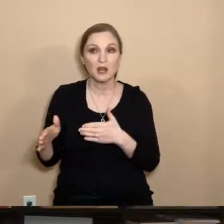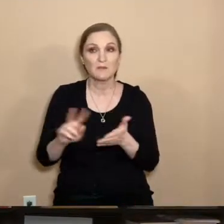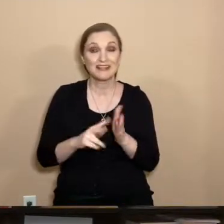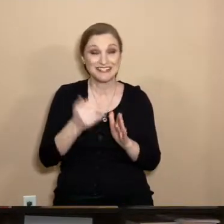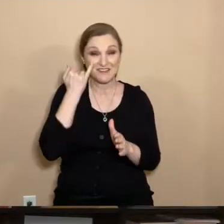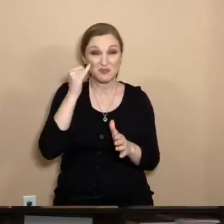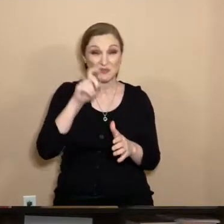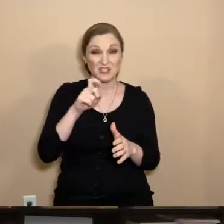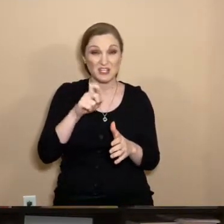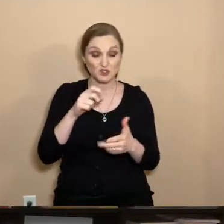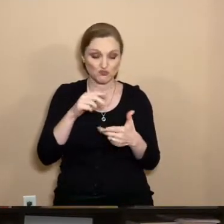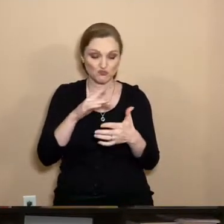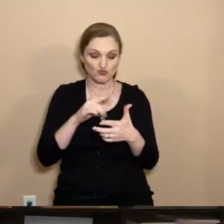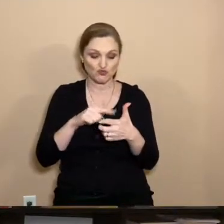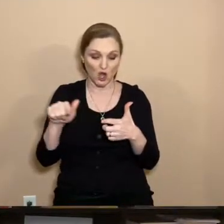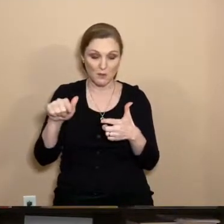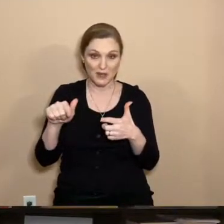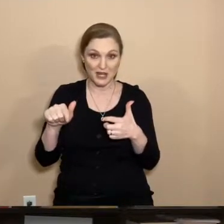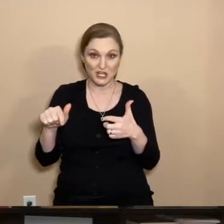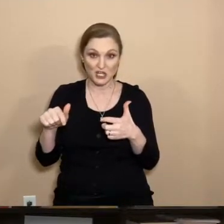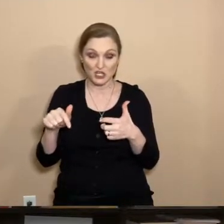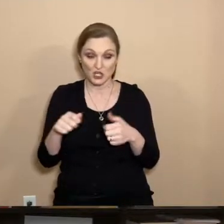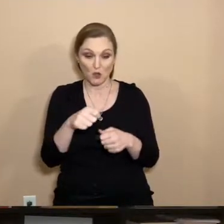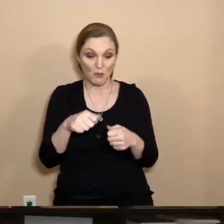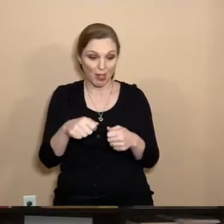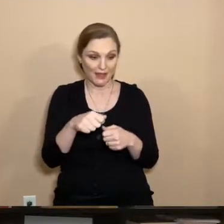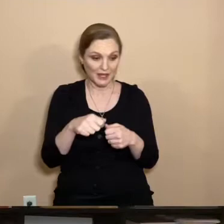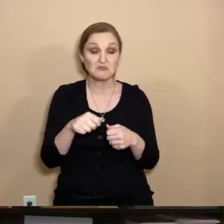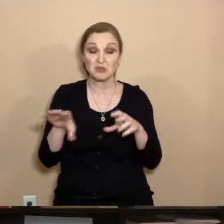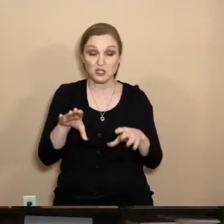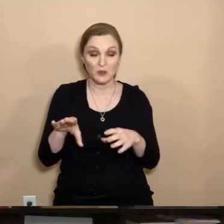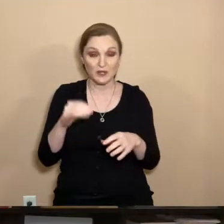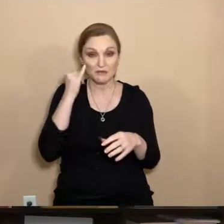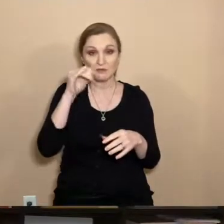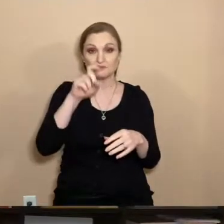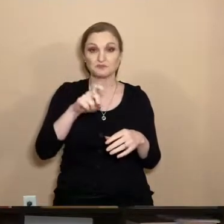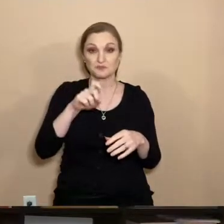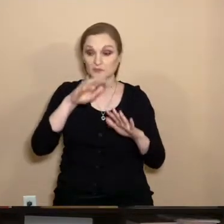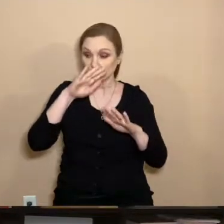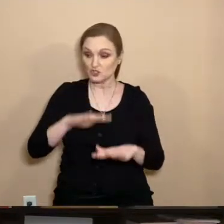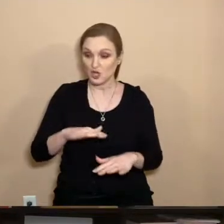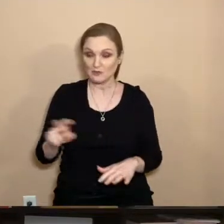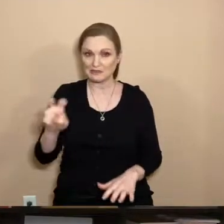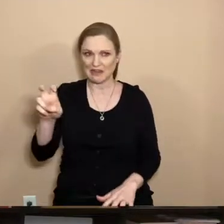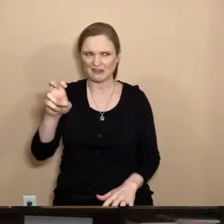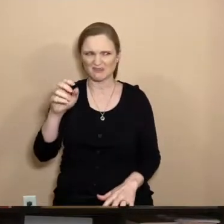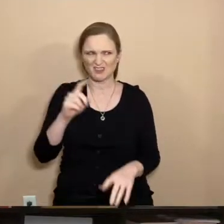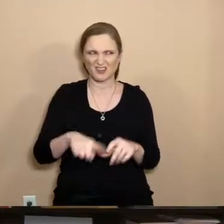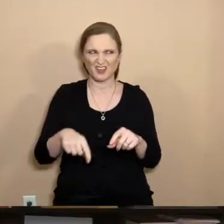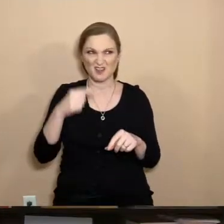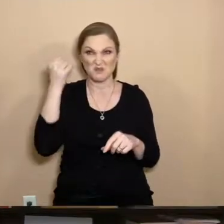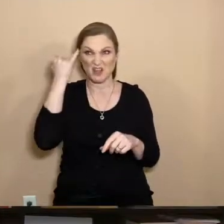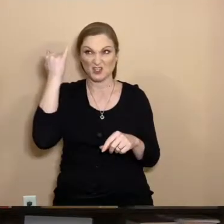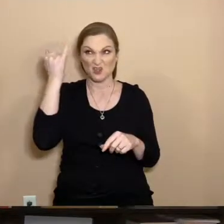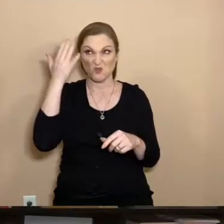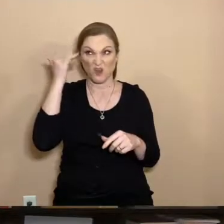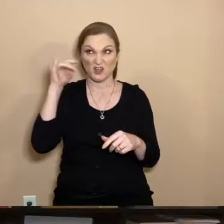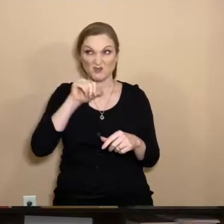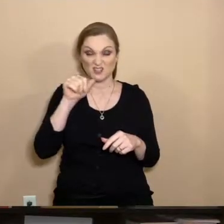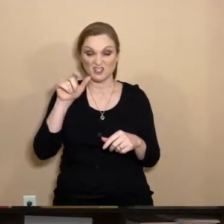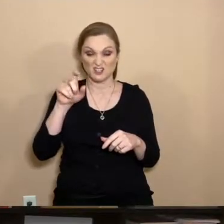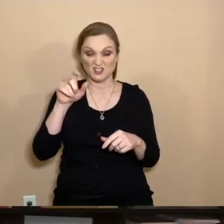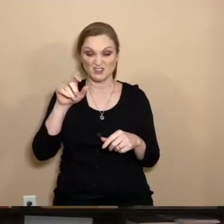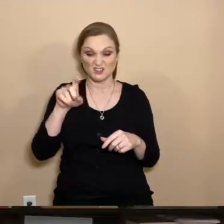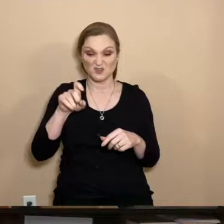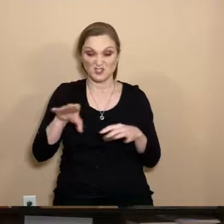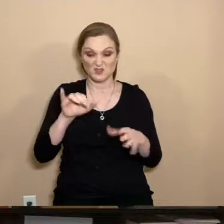sharpen your blade, sharpen your blade. If you need to charm the snake, which I can't imagine a situation today where you need to charm a snake, but if you